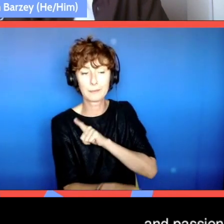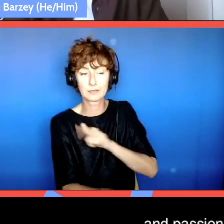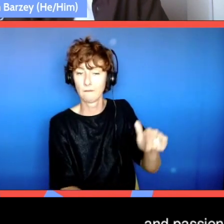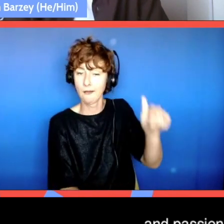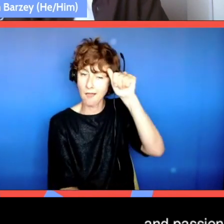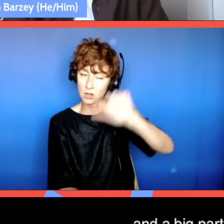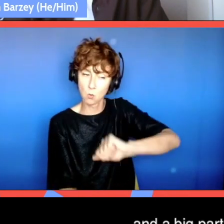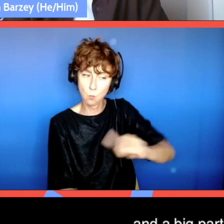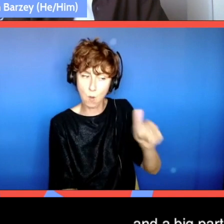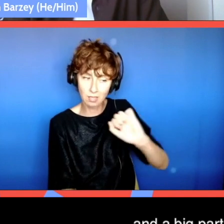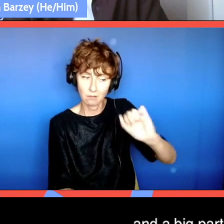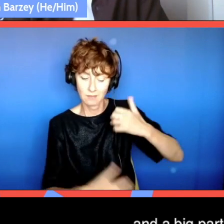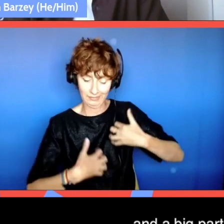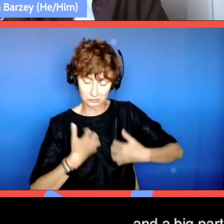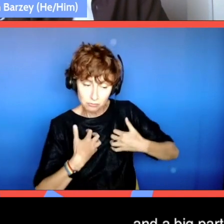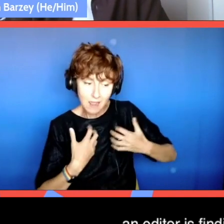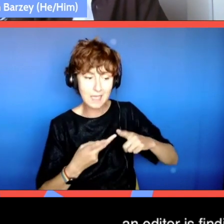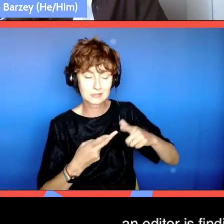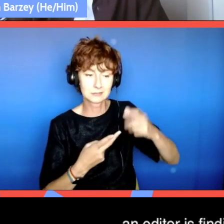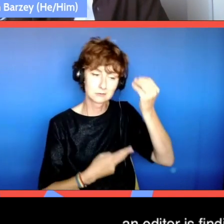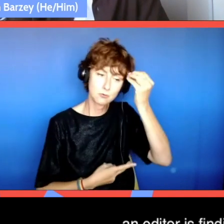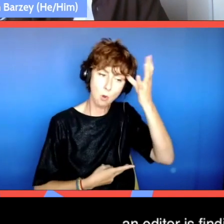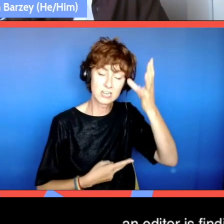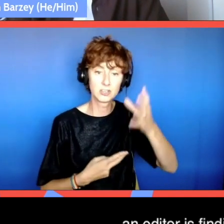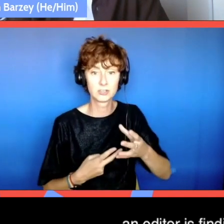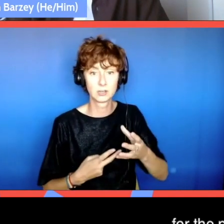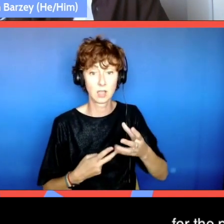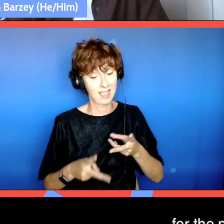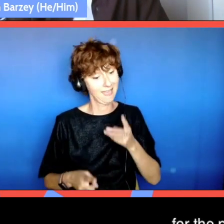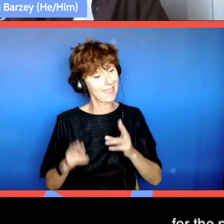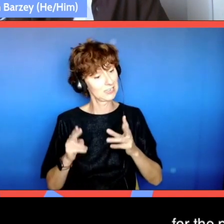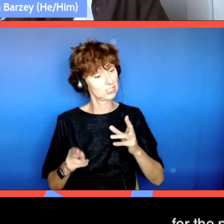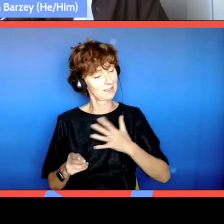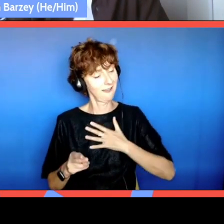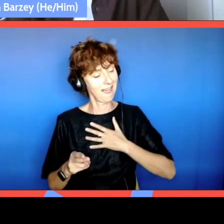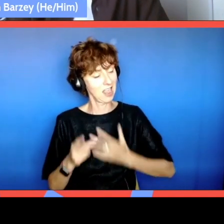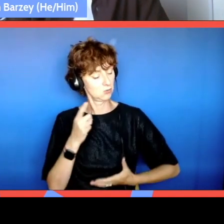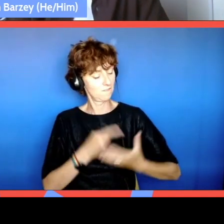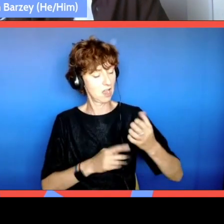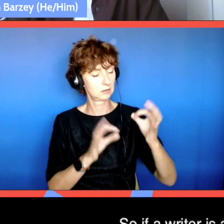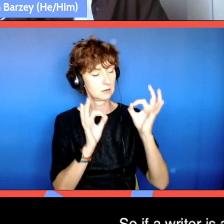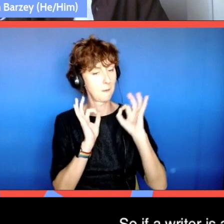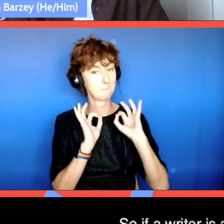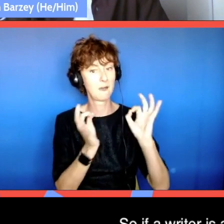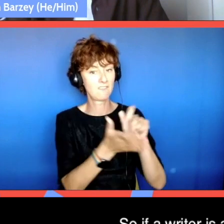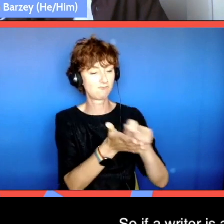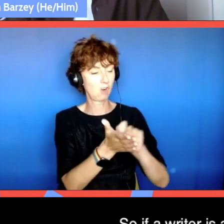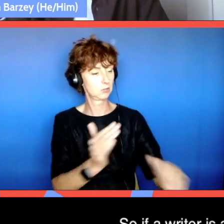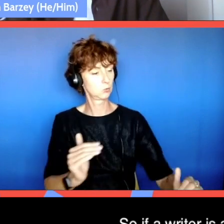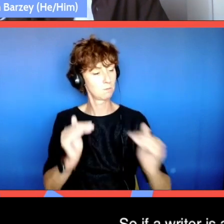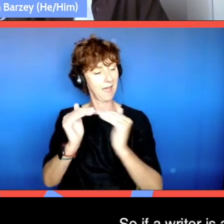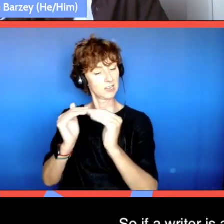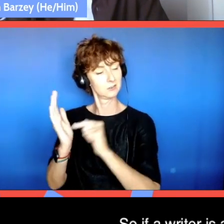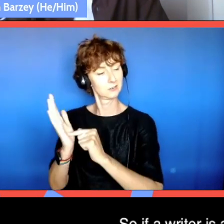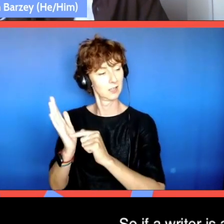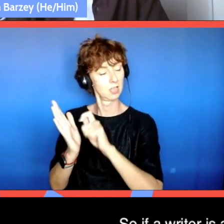knowledge. And a big part of the fun of being an editor is finding the perfect writer for the perfect piece. So if a writer's a good